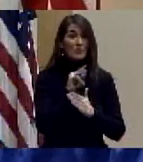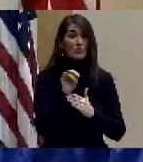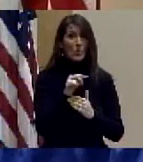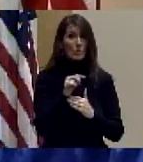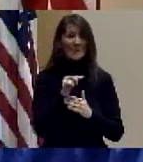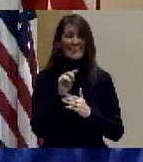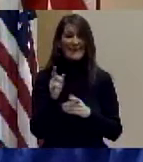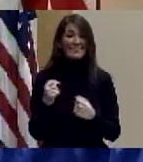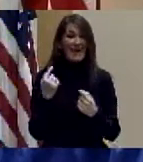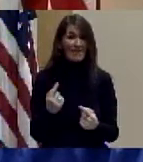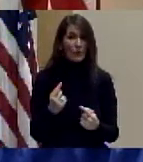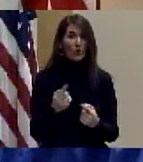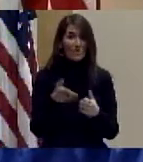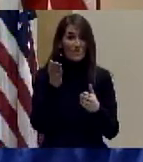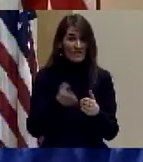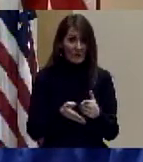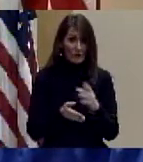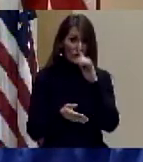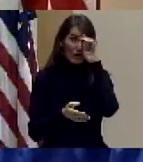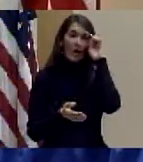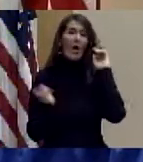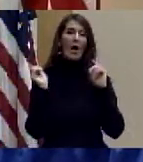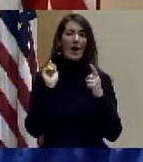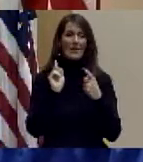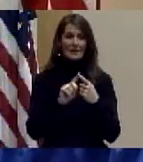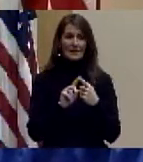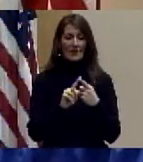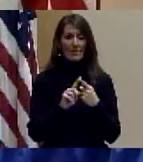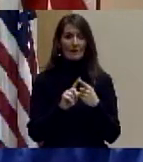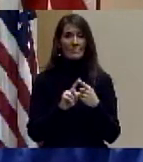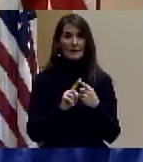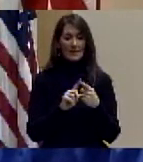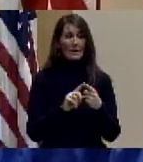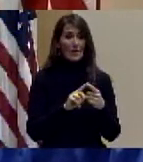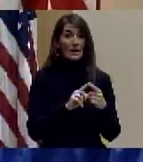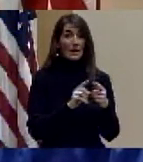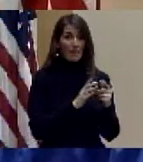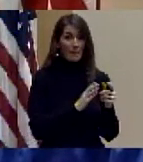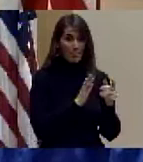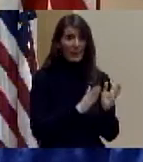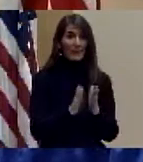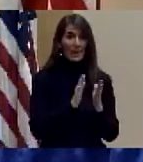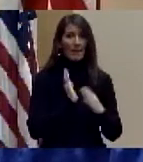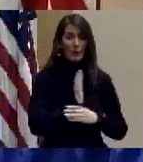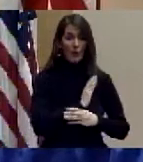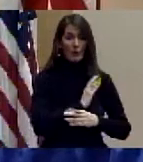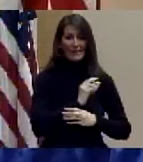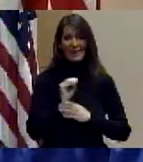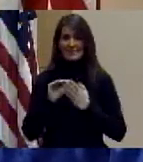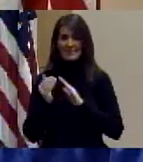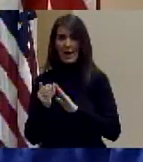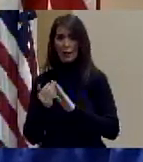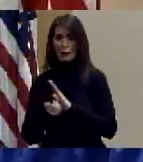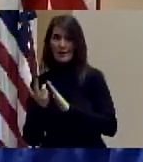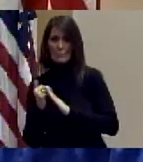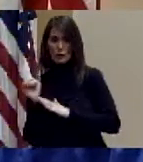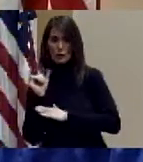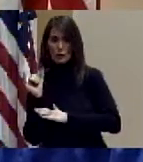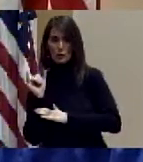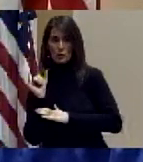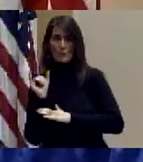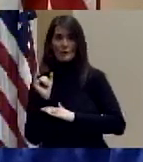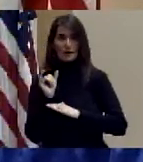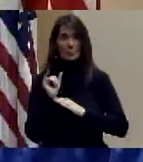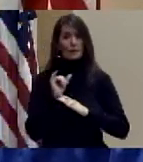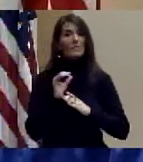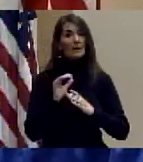is ever a done deal until it receives extensive planning board and zoning and town board review involving